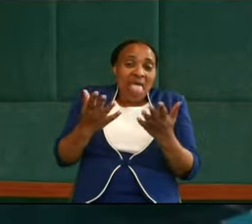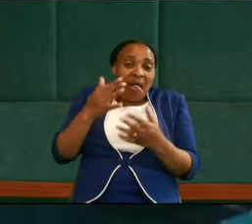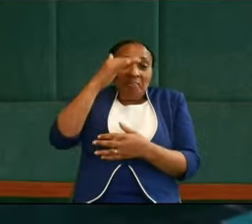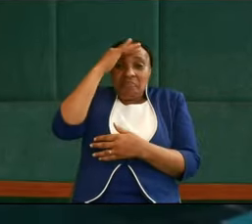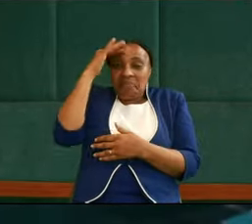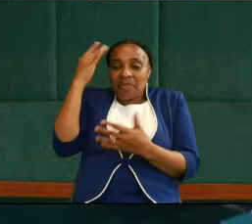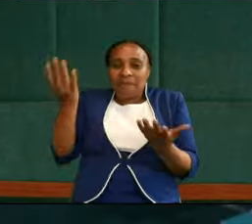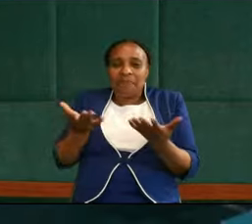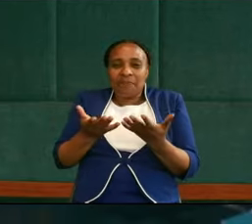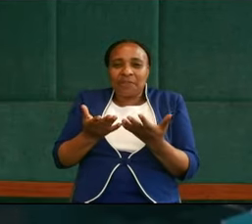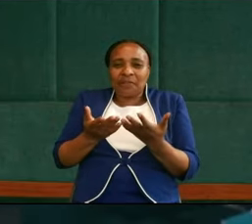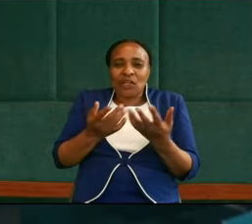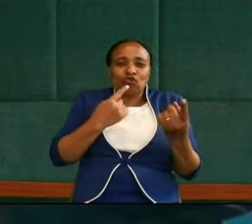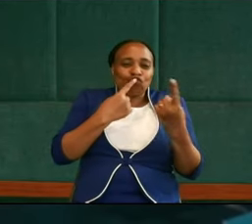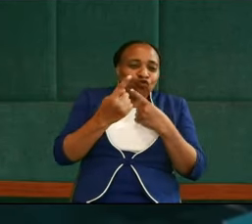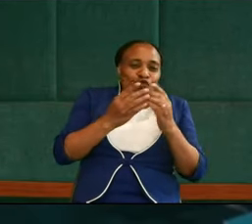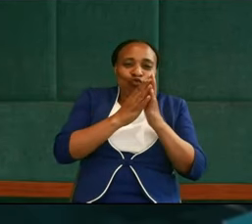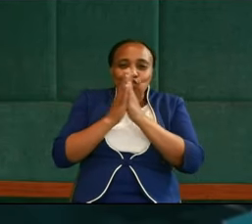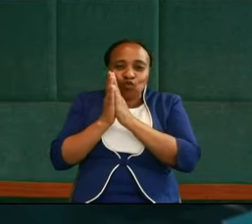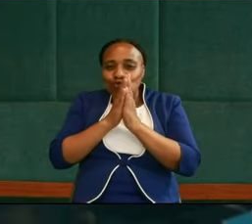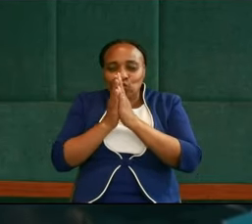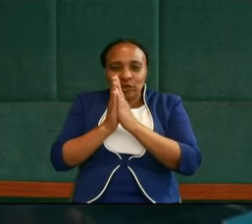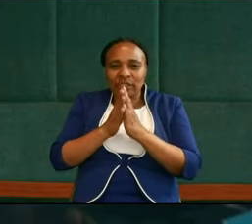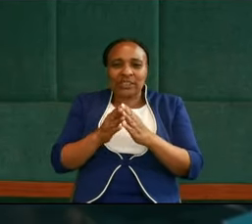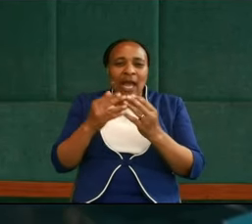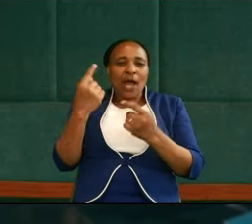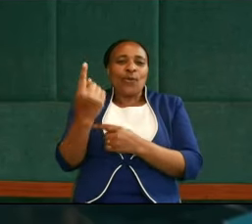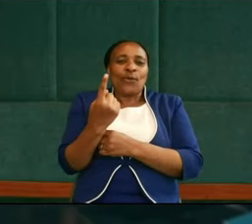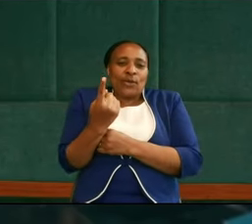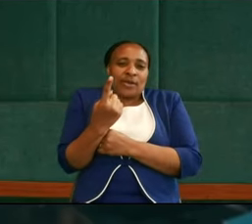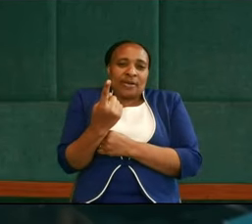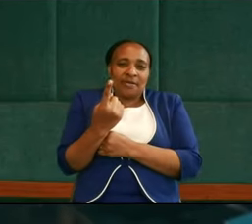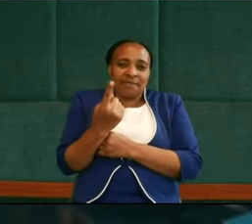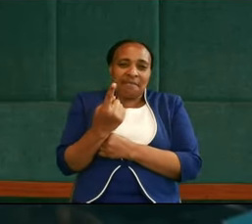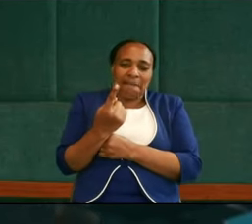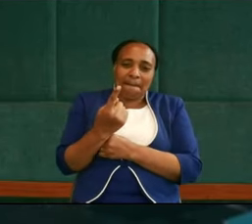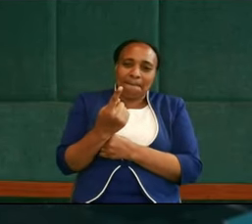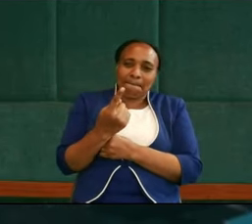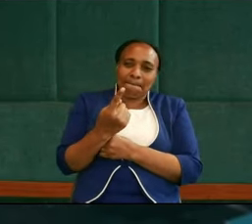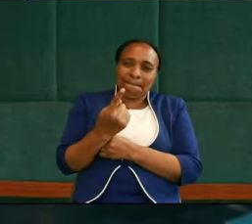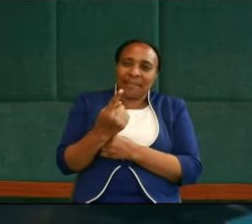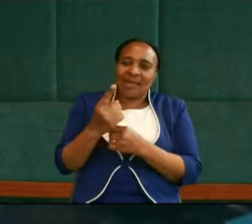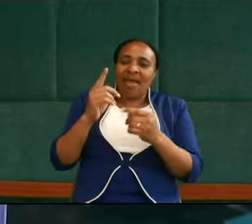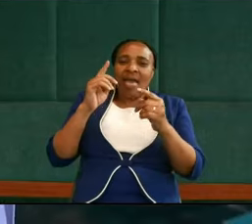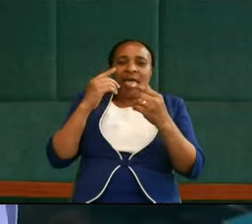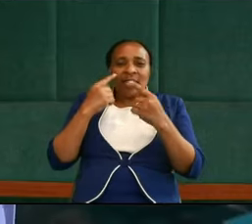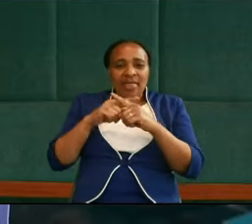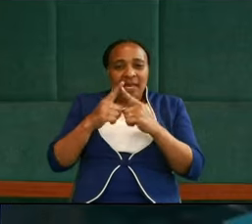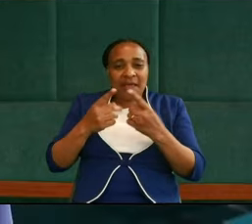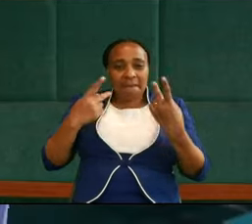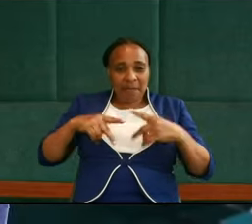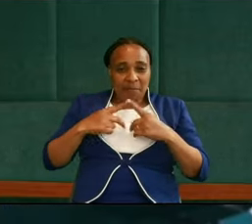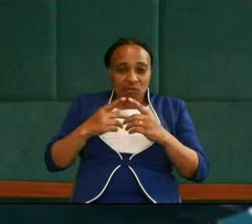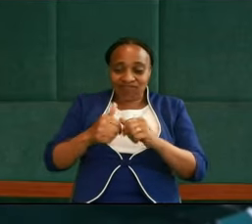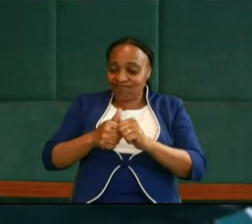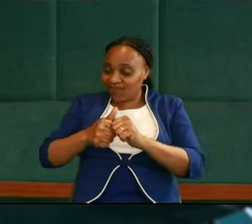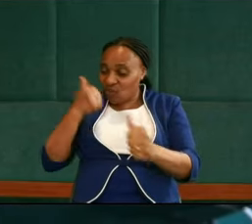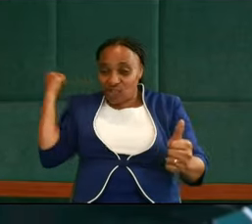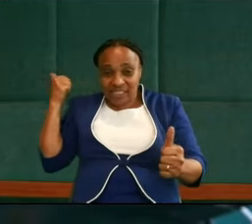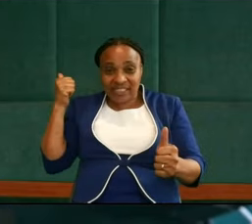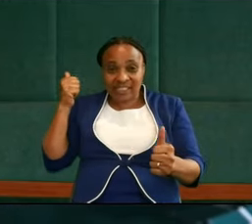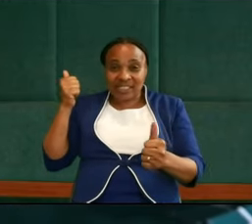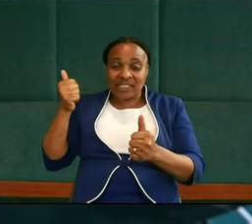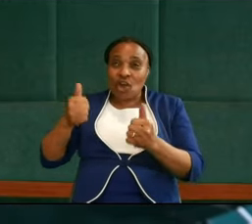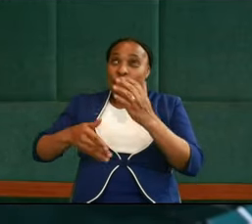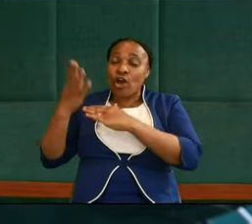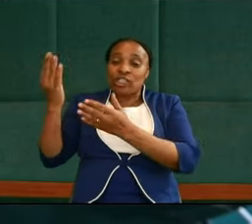Theory upon theory. But like Naboth, he rejected the offer. God said,